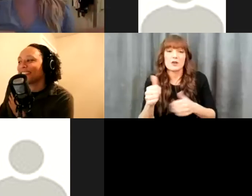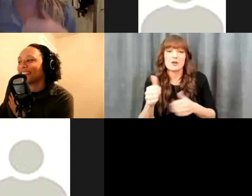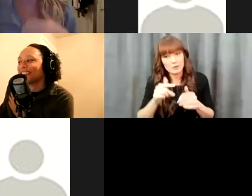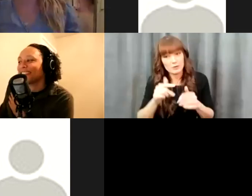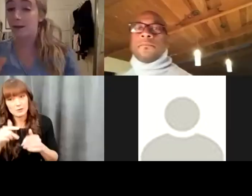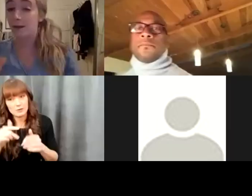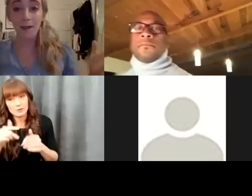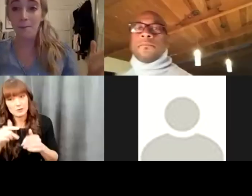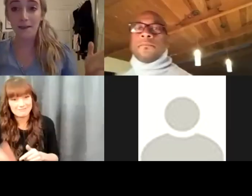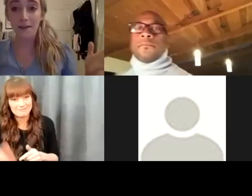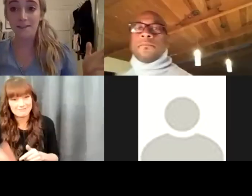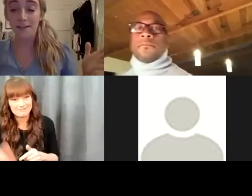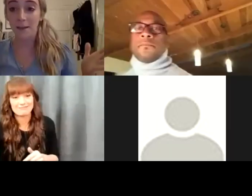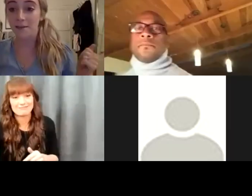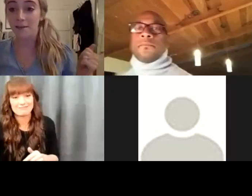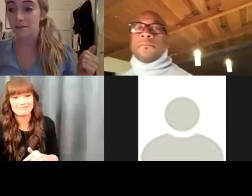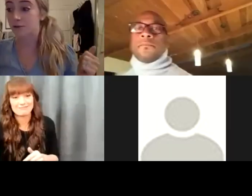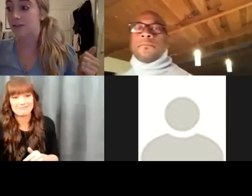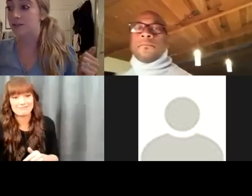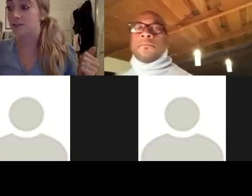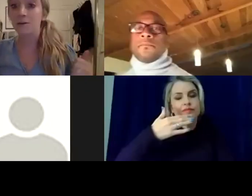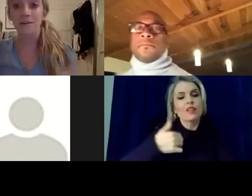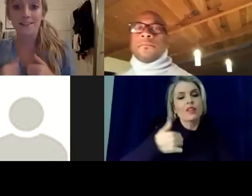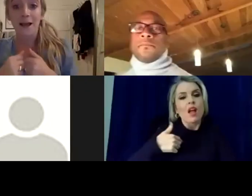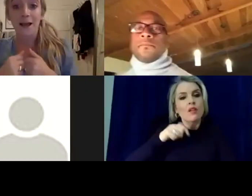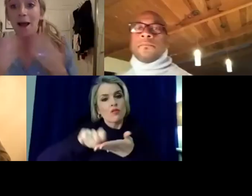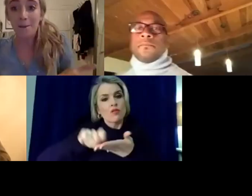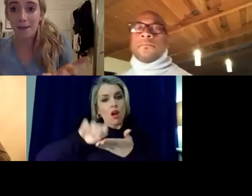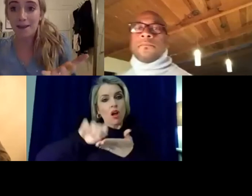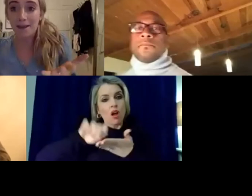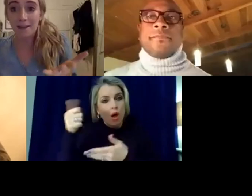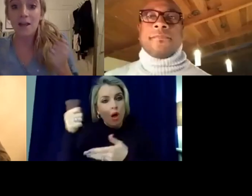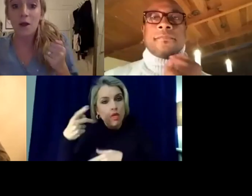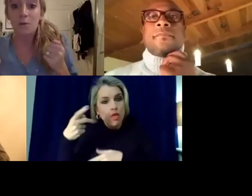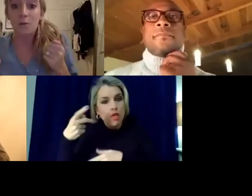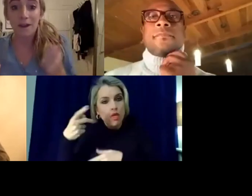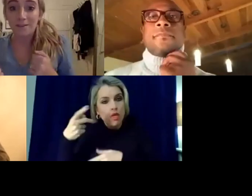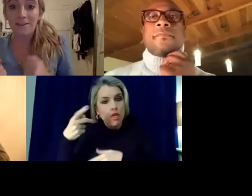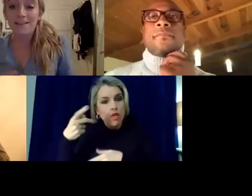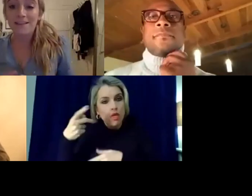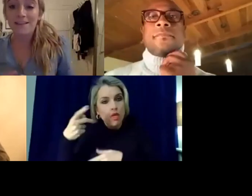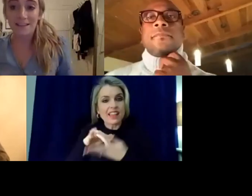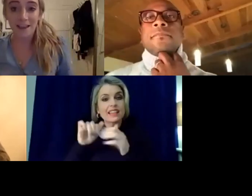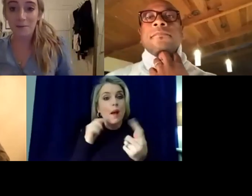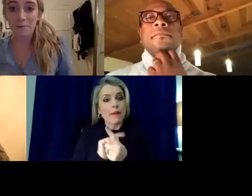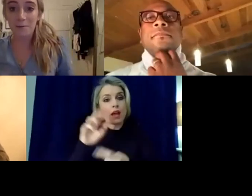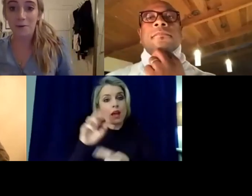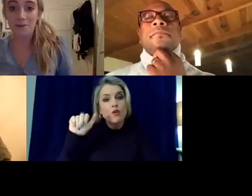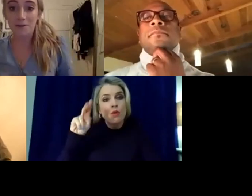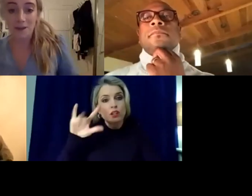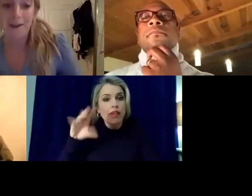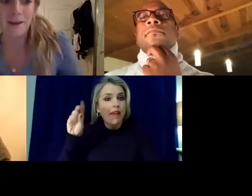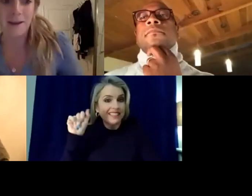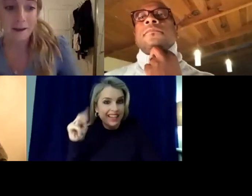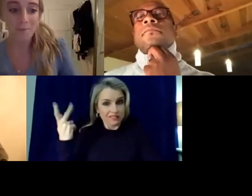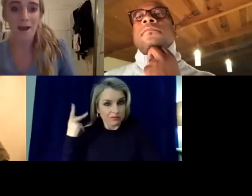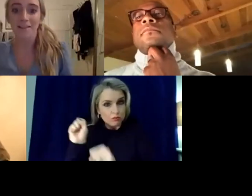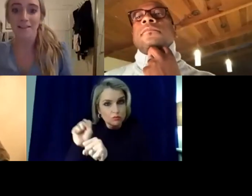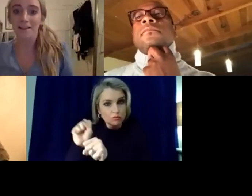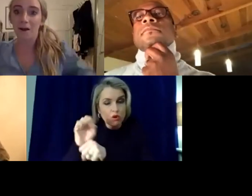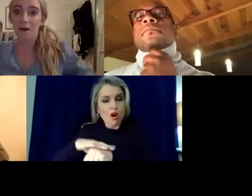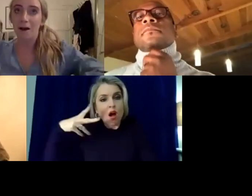pilots that you may see coming to the screen soon, and that's how I met Randall and Dan. We worked on